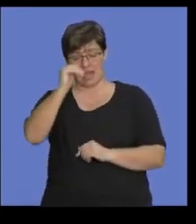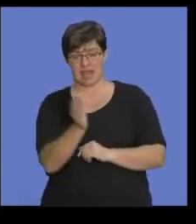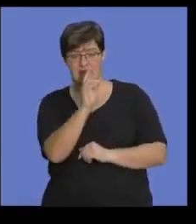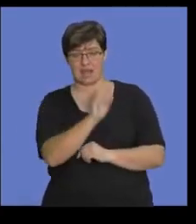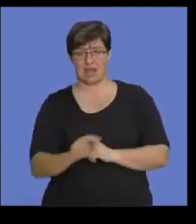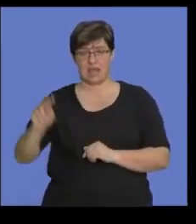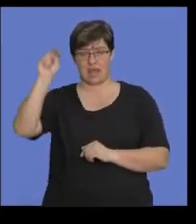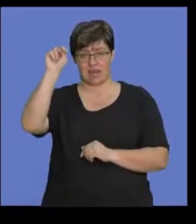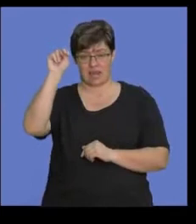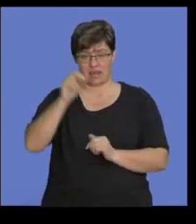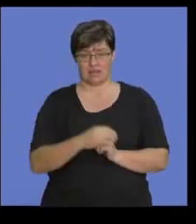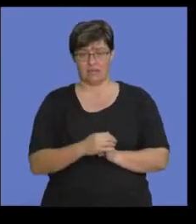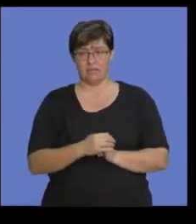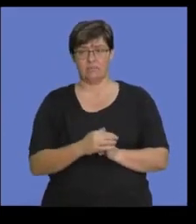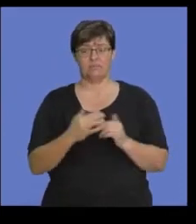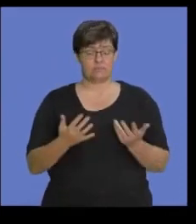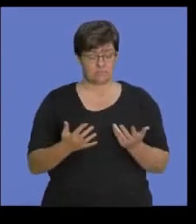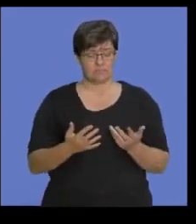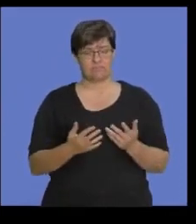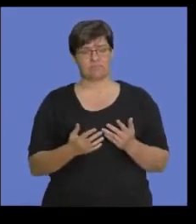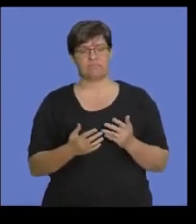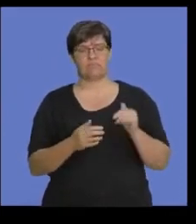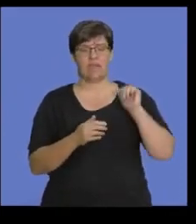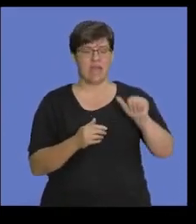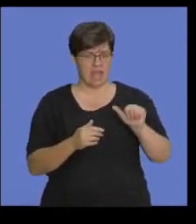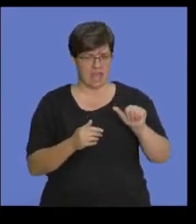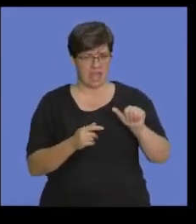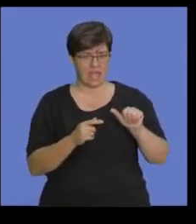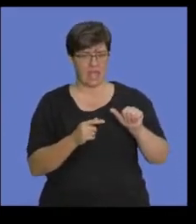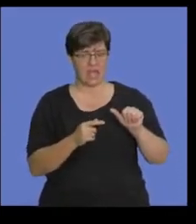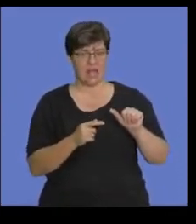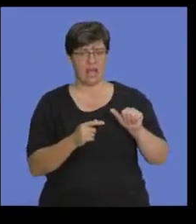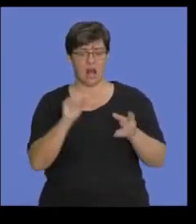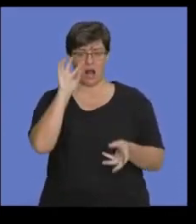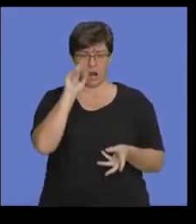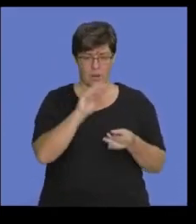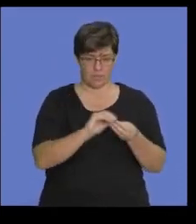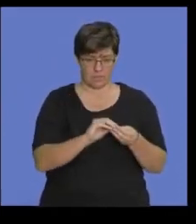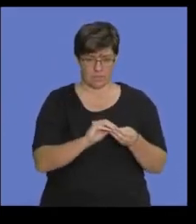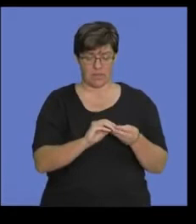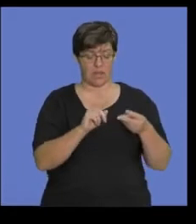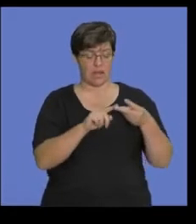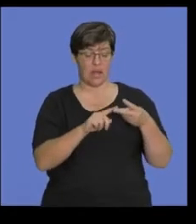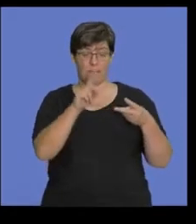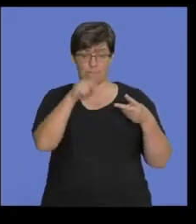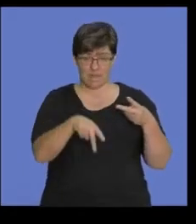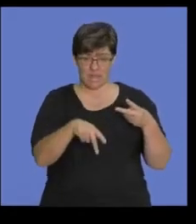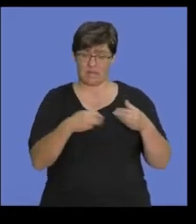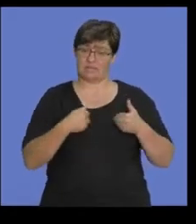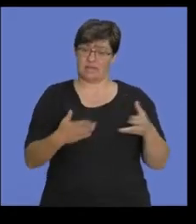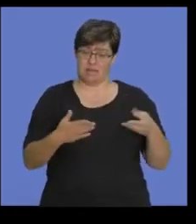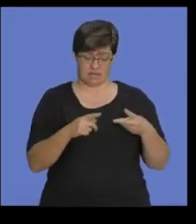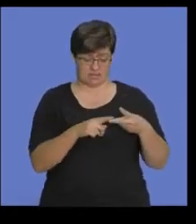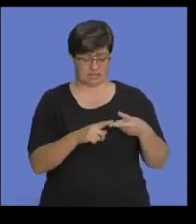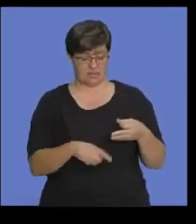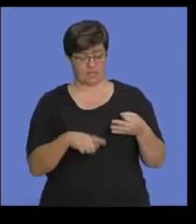to the exponent of n. Where the labels are, my A is the accumulated, P would then be the principal